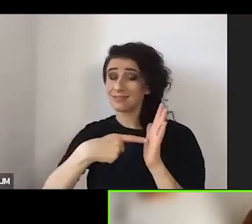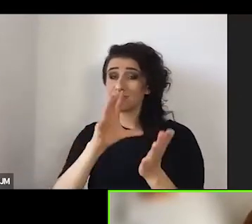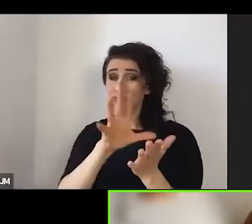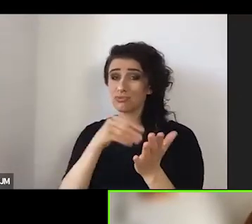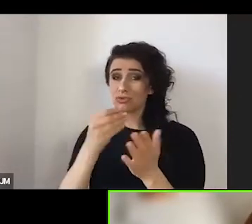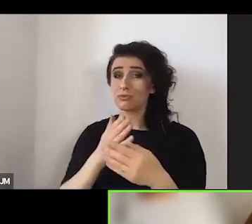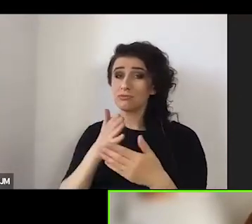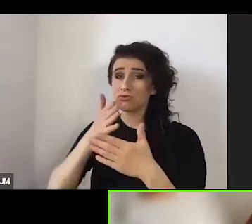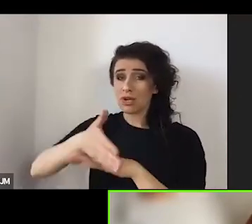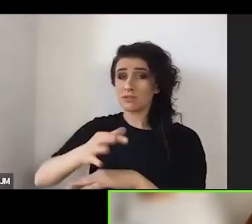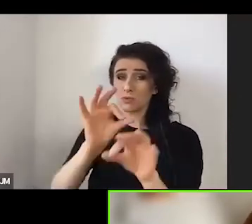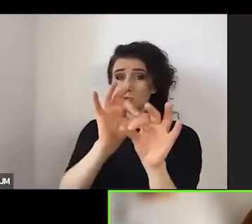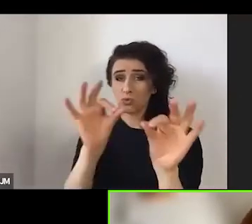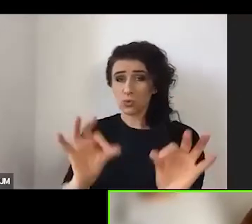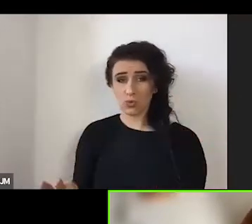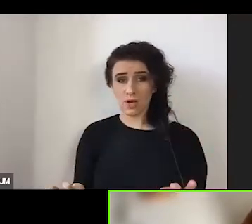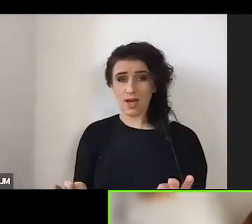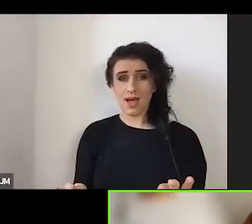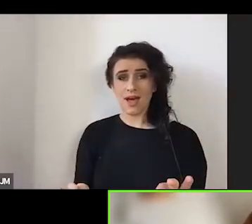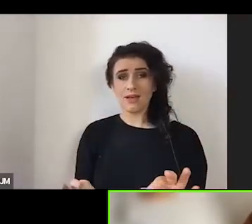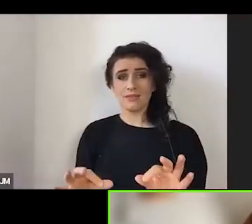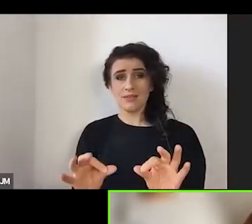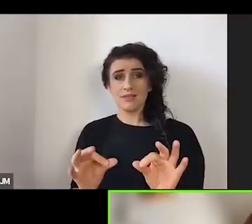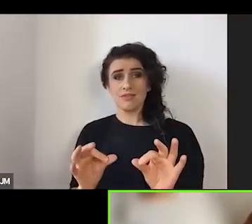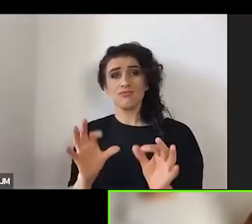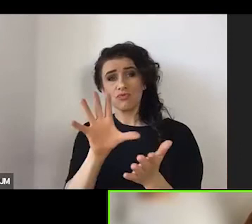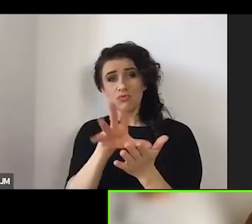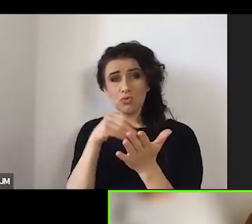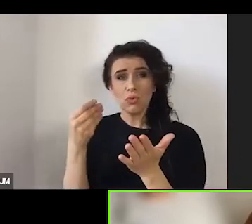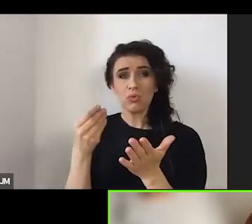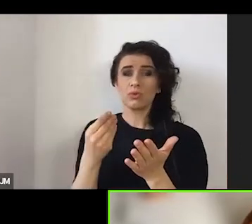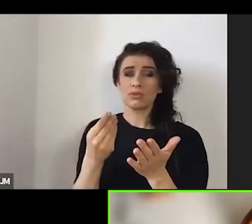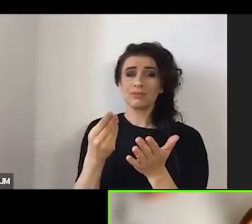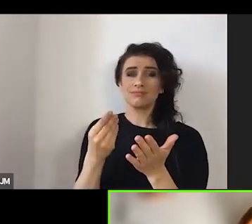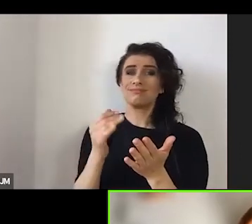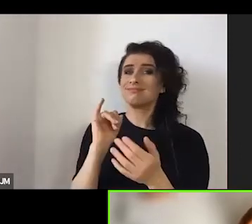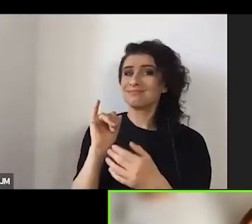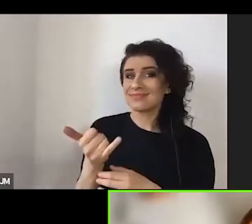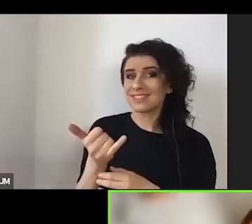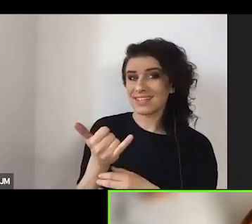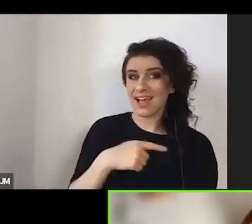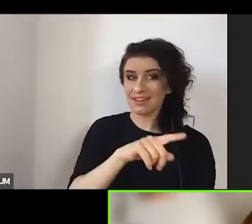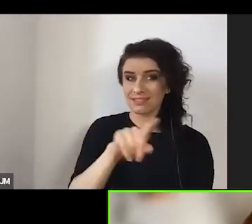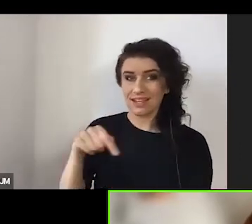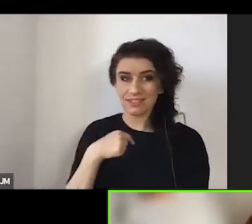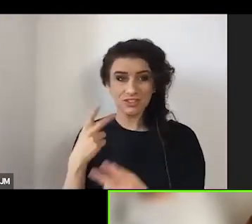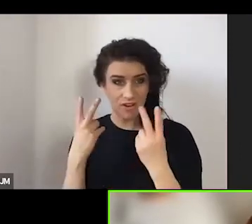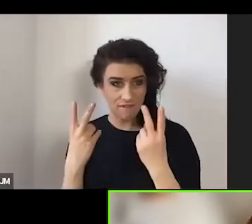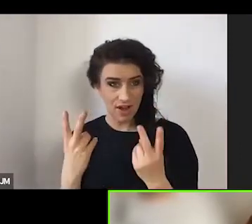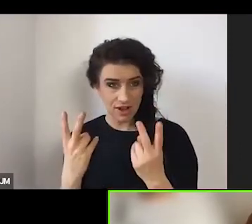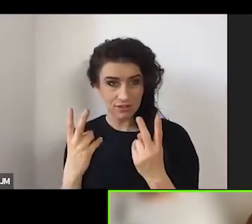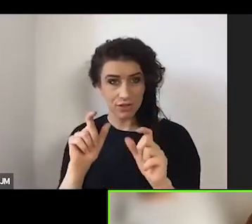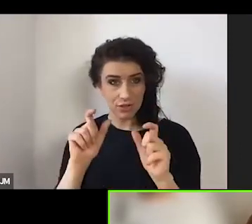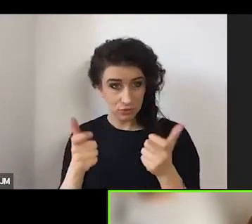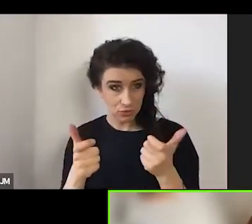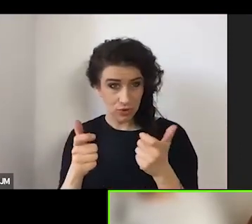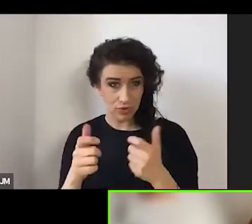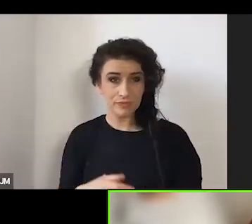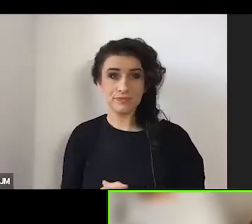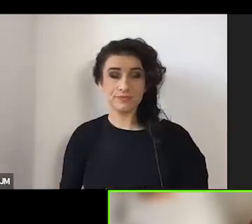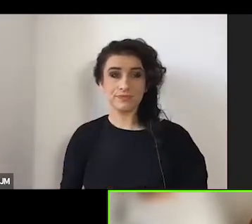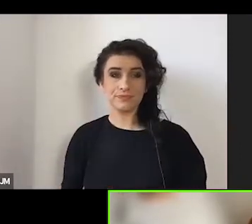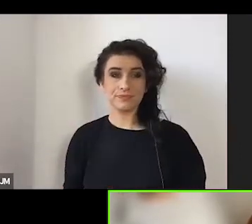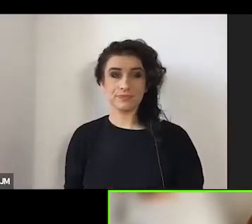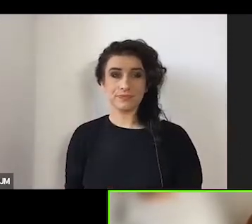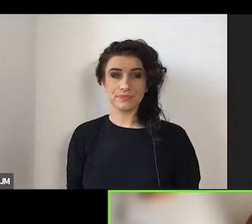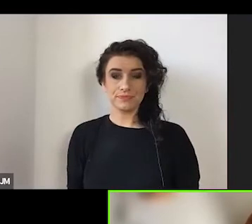embarrass them, you know, like we really use very sensitive tools. And the kids start realizing,